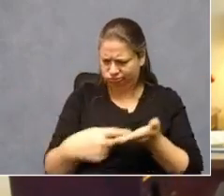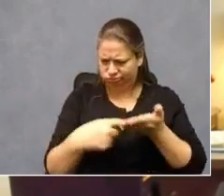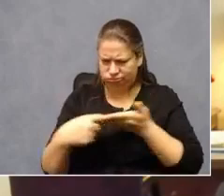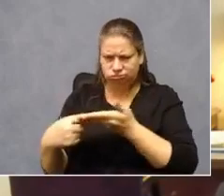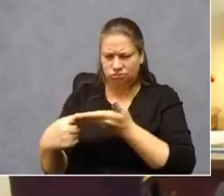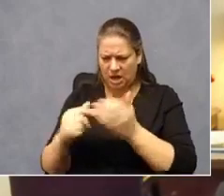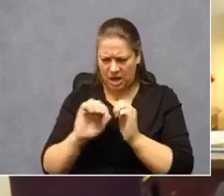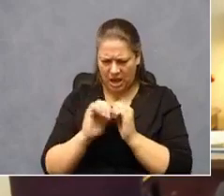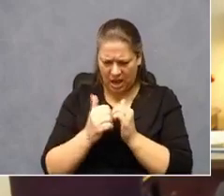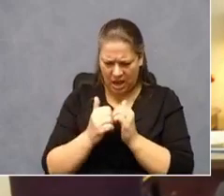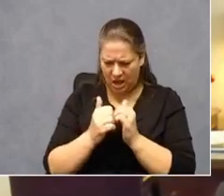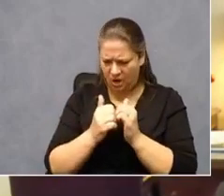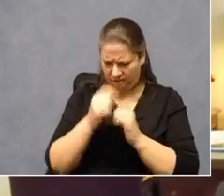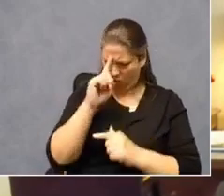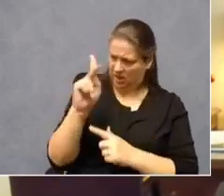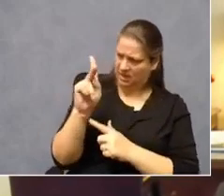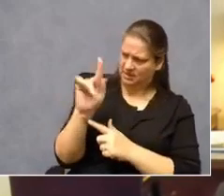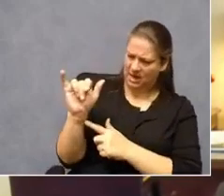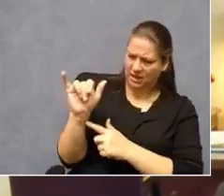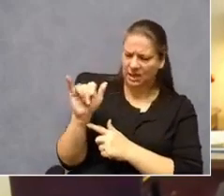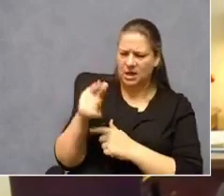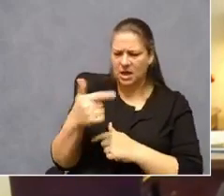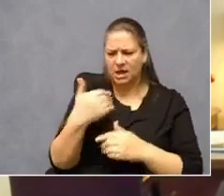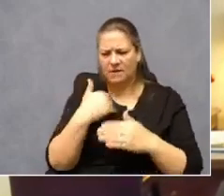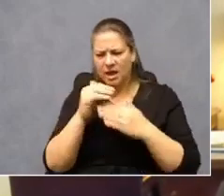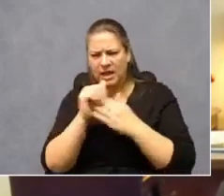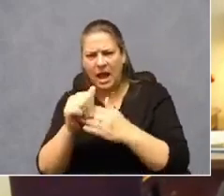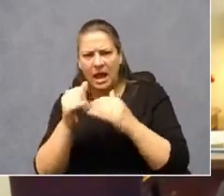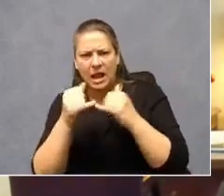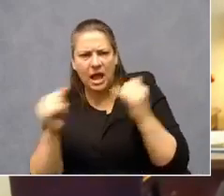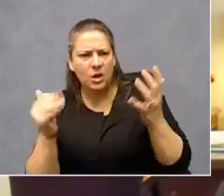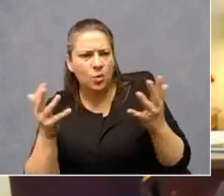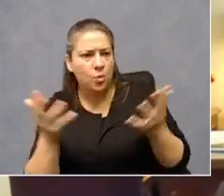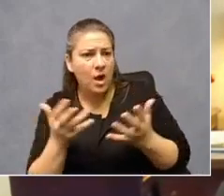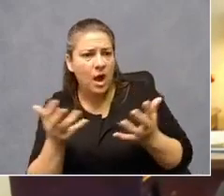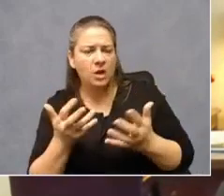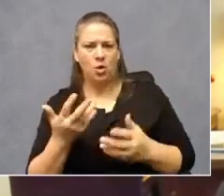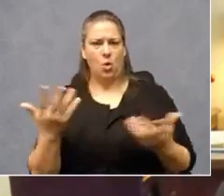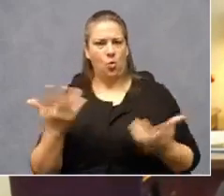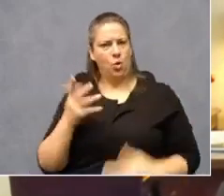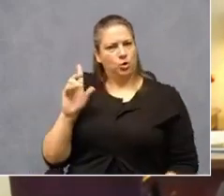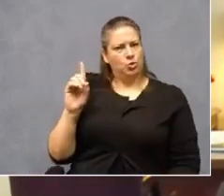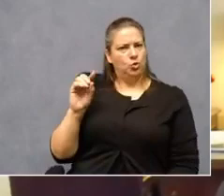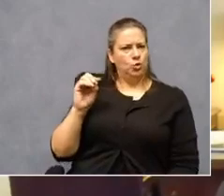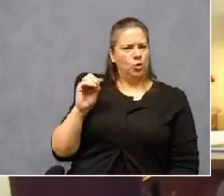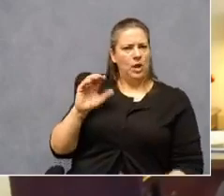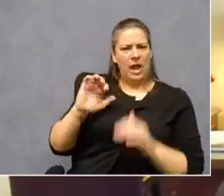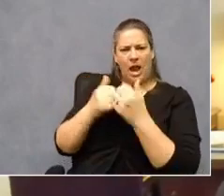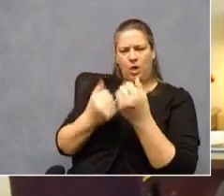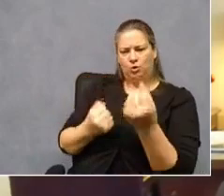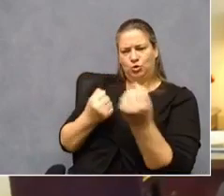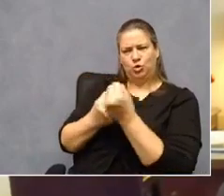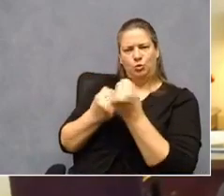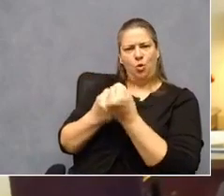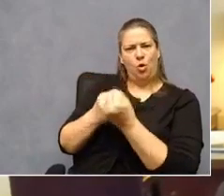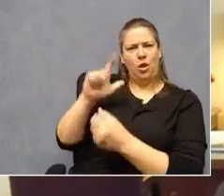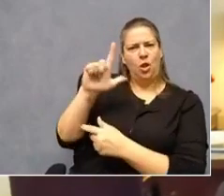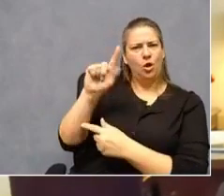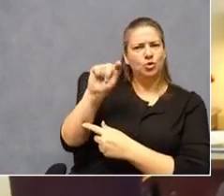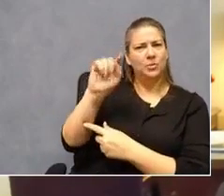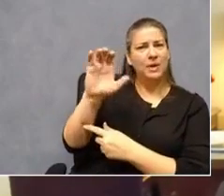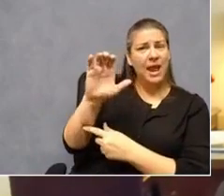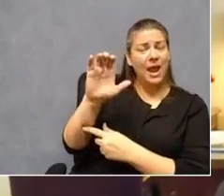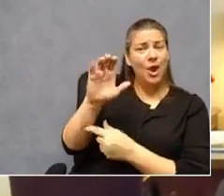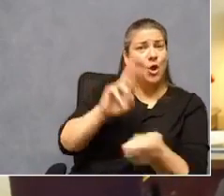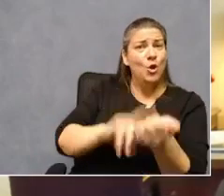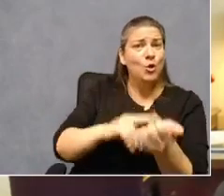for Kentucky, that are implementable, and that will support our long-term care facilities, our staffs, our